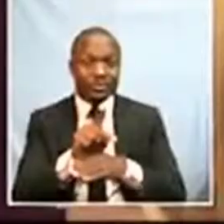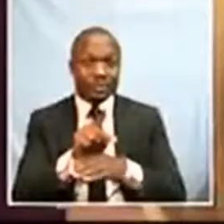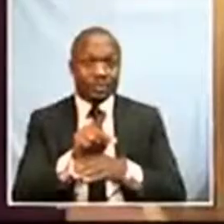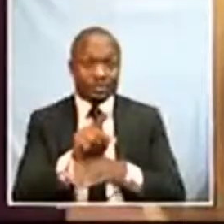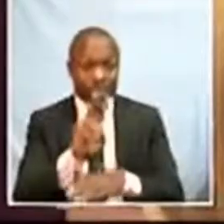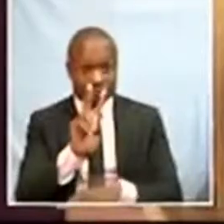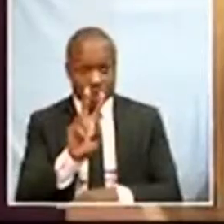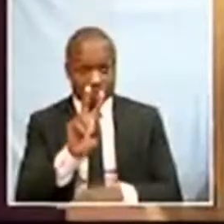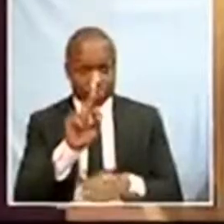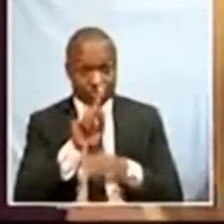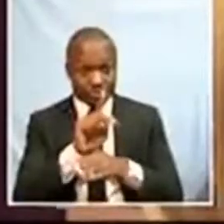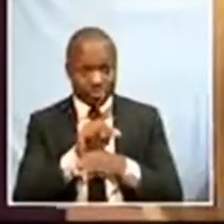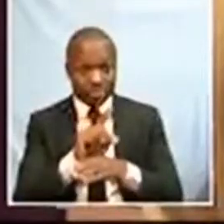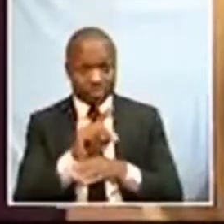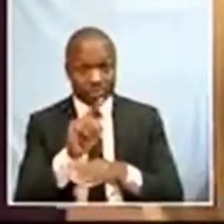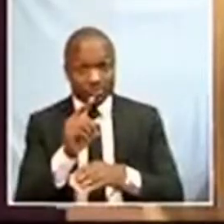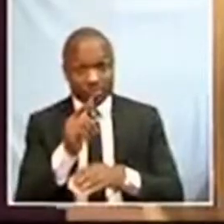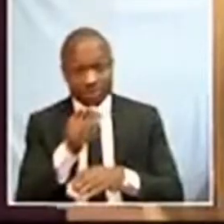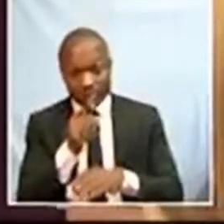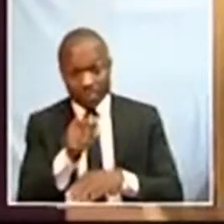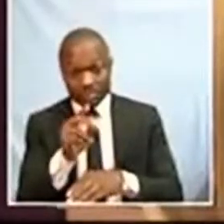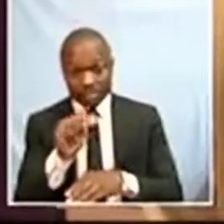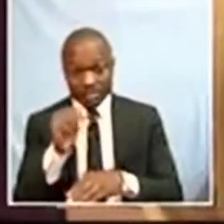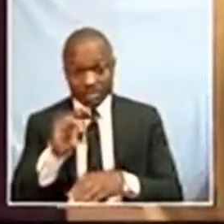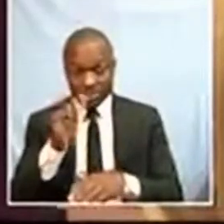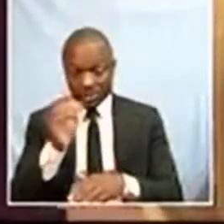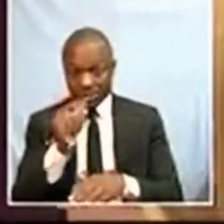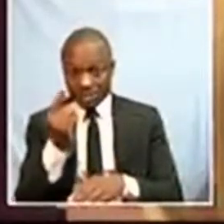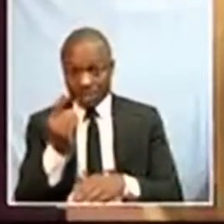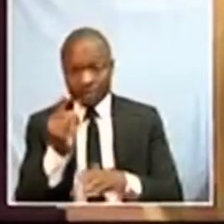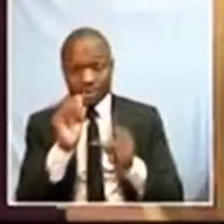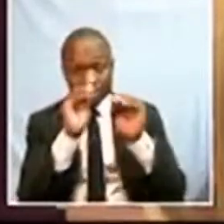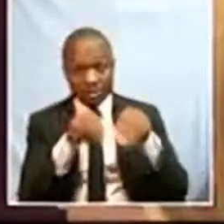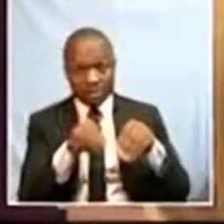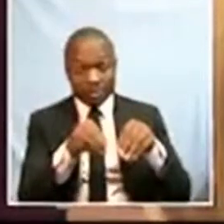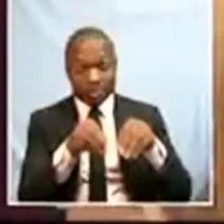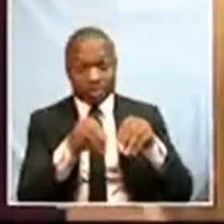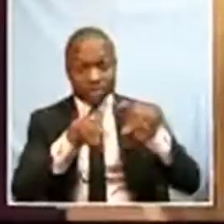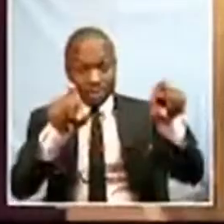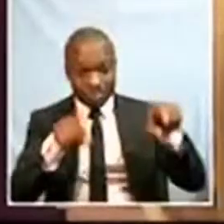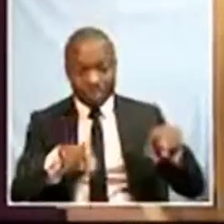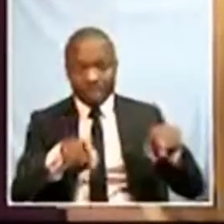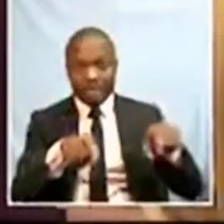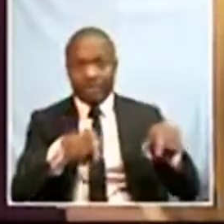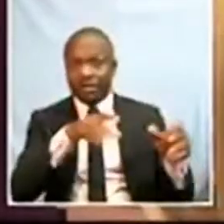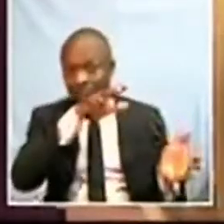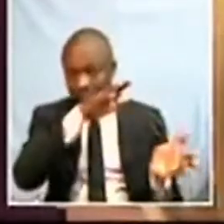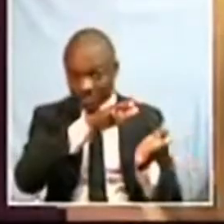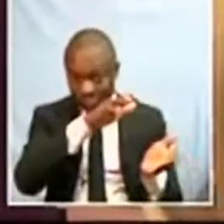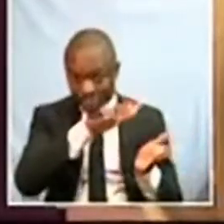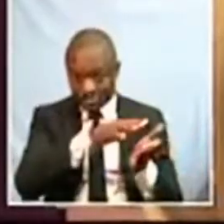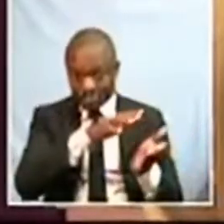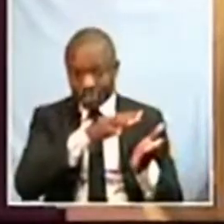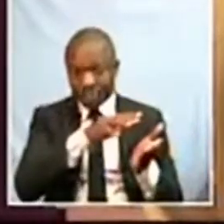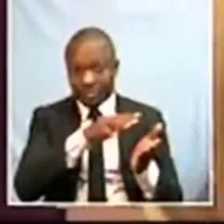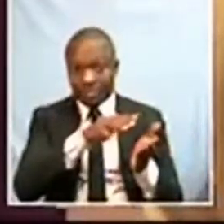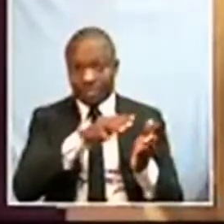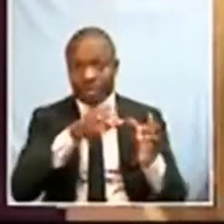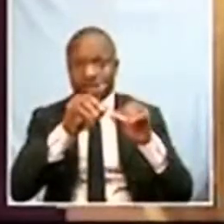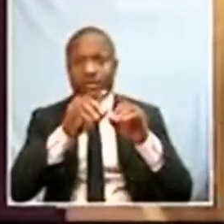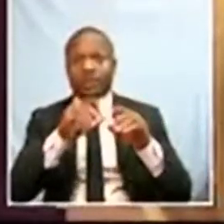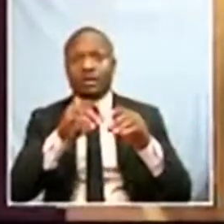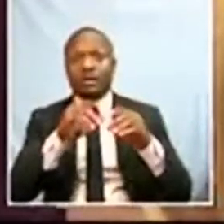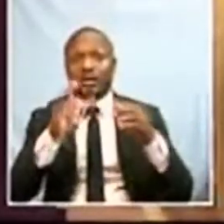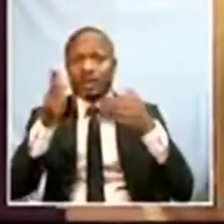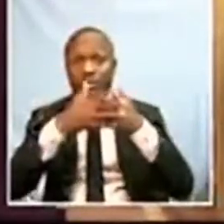Nambwai. Nambwai, the only things that are remaining there are just to put bunkers and mattresses and some door frames. So the contractor